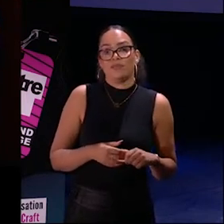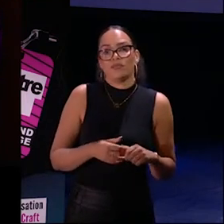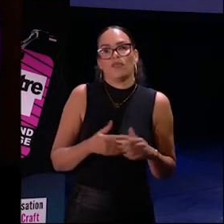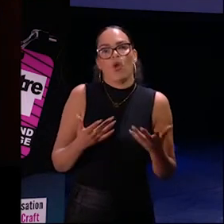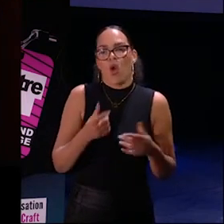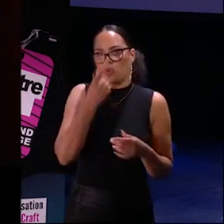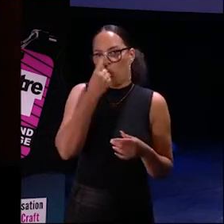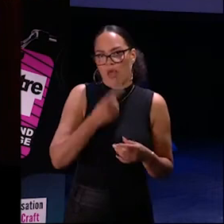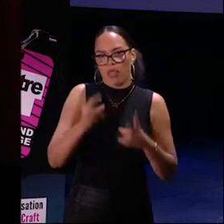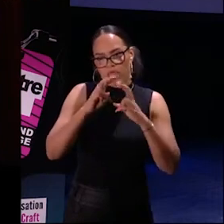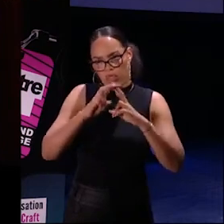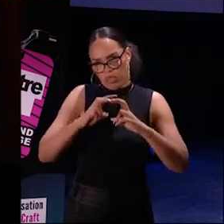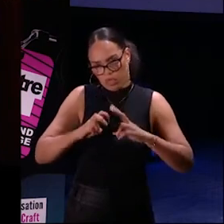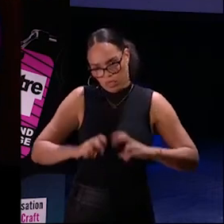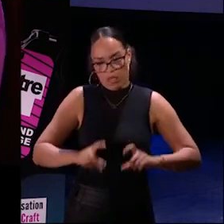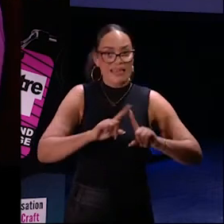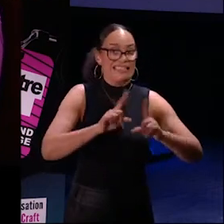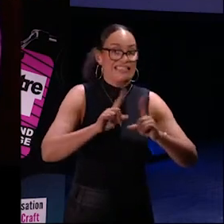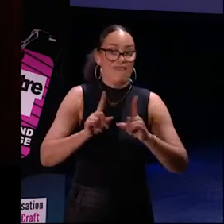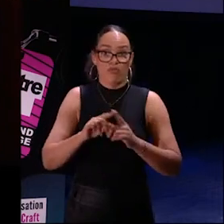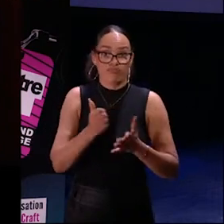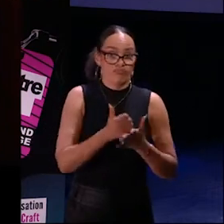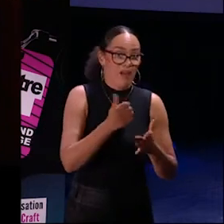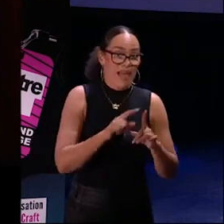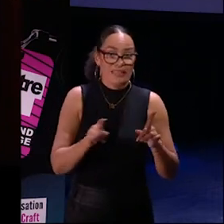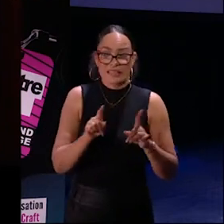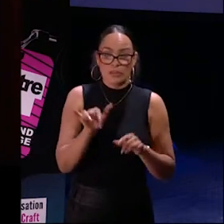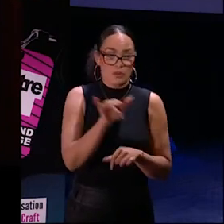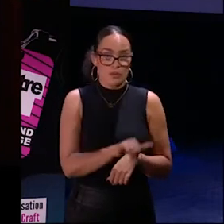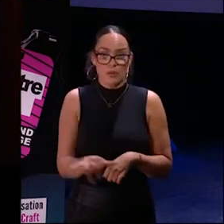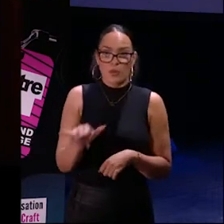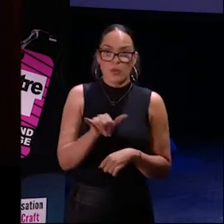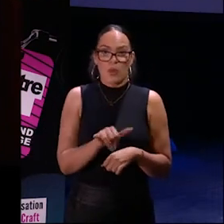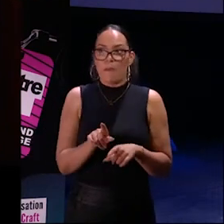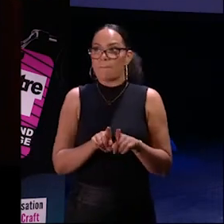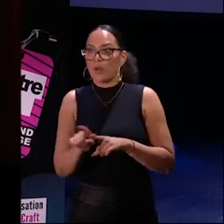time researching, you know, different brands and sort of trying to get to the bottom of what was or wasn't the most